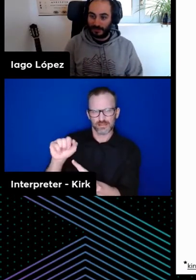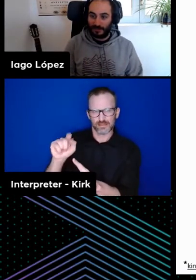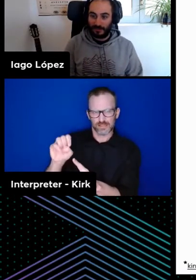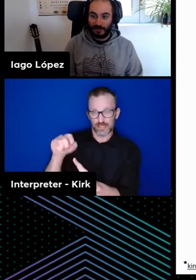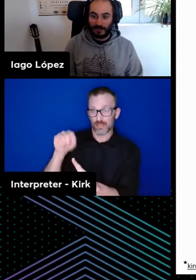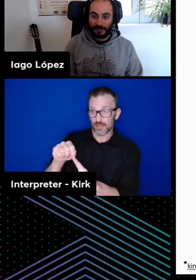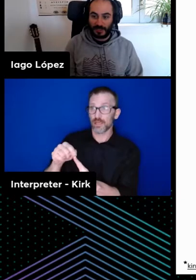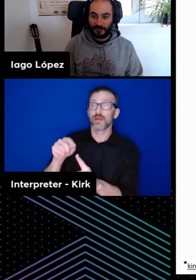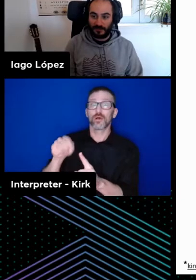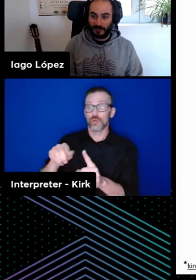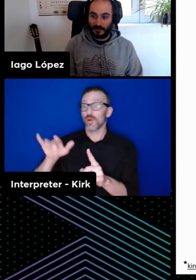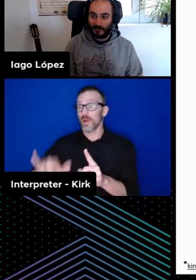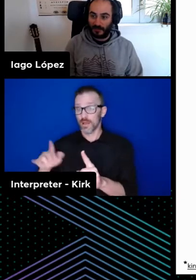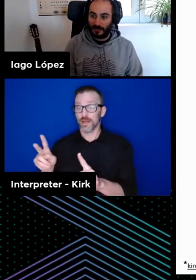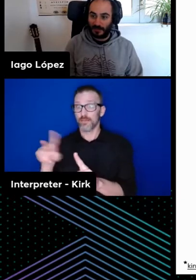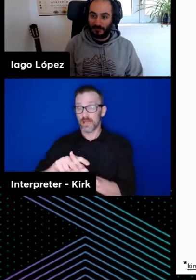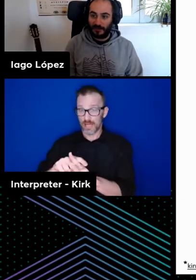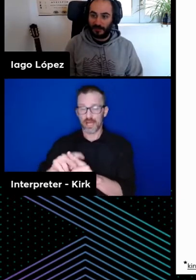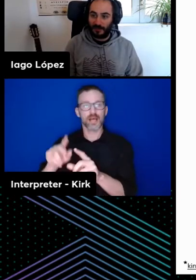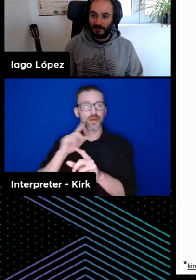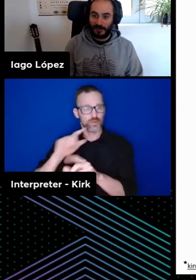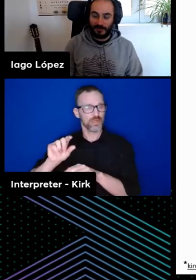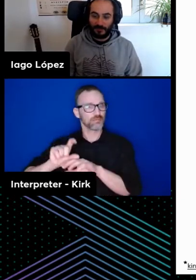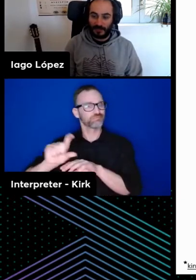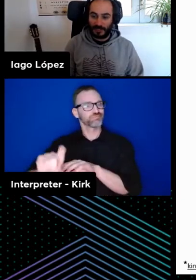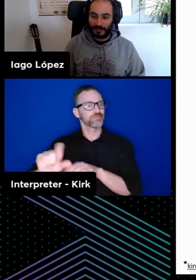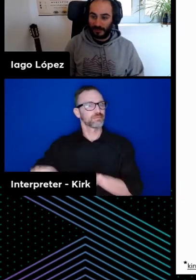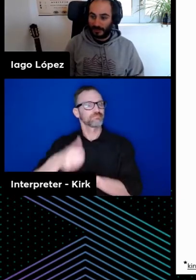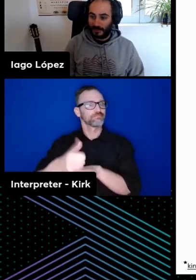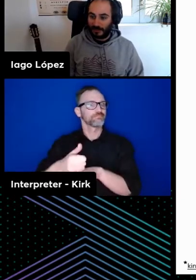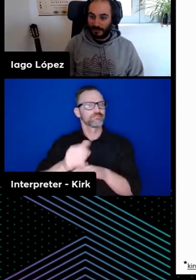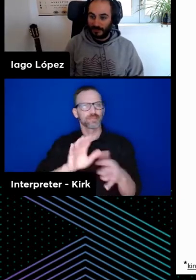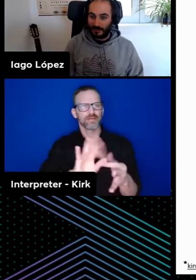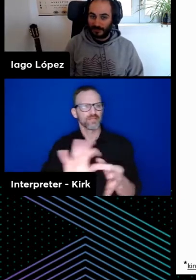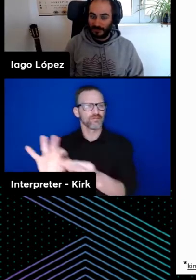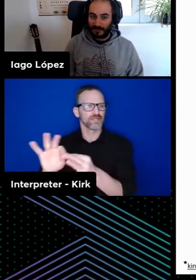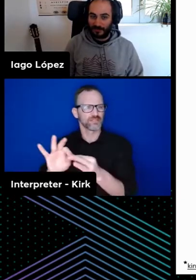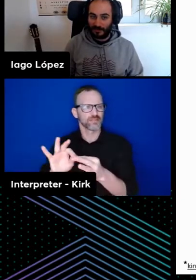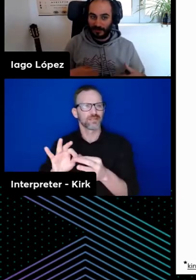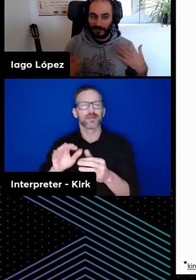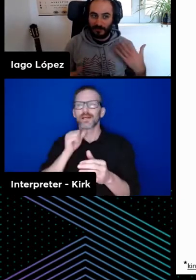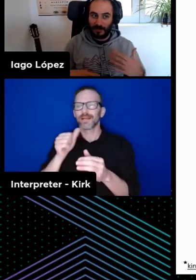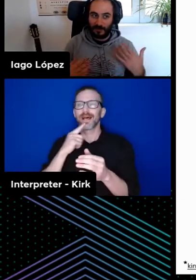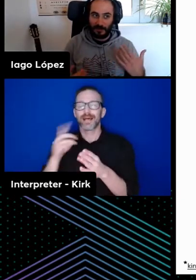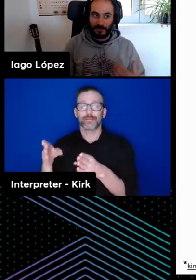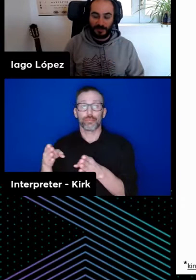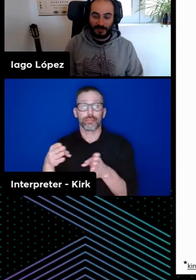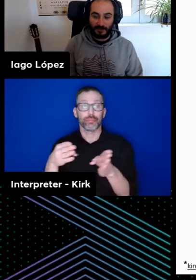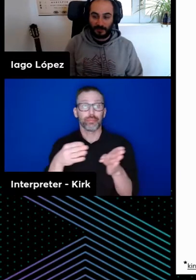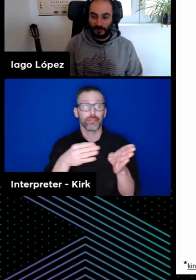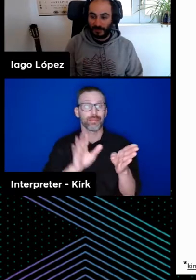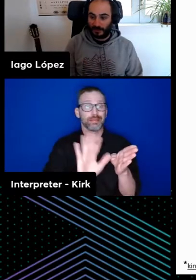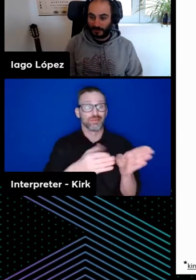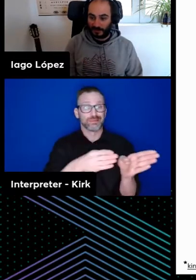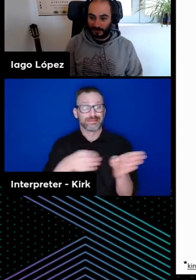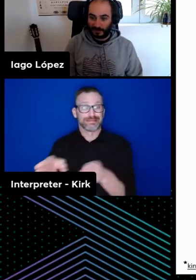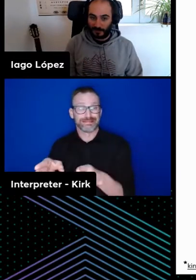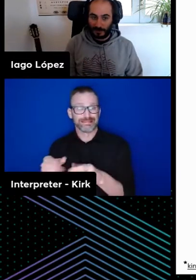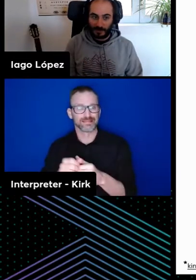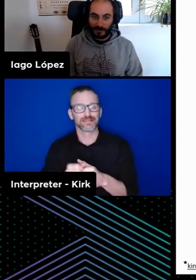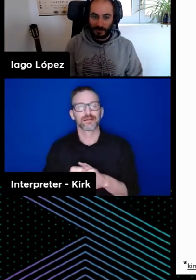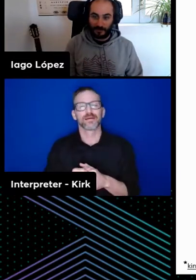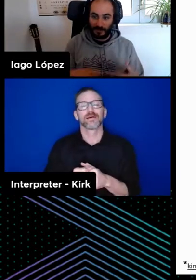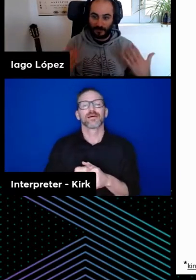and that's the configuration you have. So you have no drift from that. And this, in a more philosophical way, goes